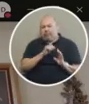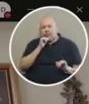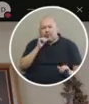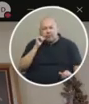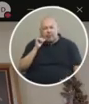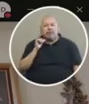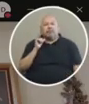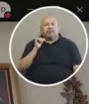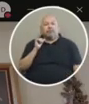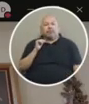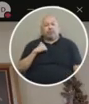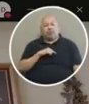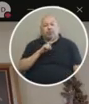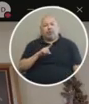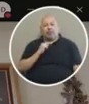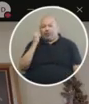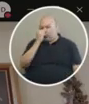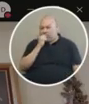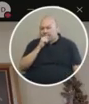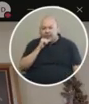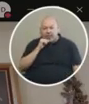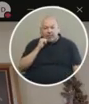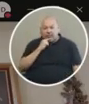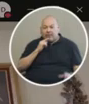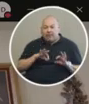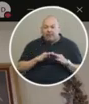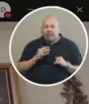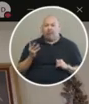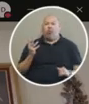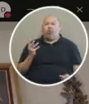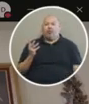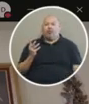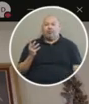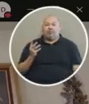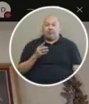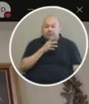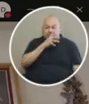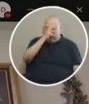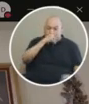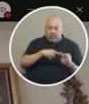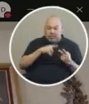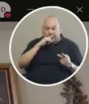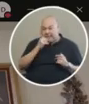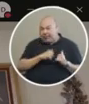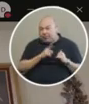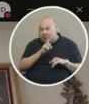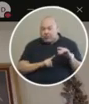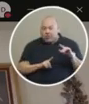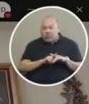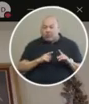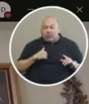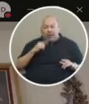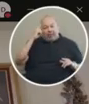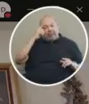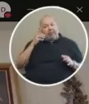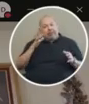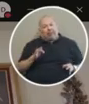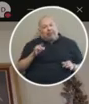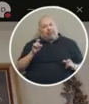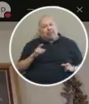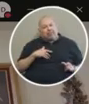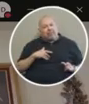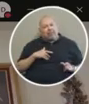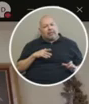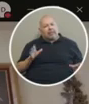yesterday, we went to Target and a family of 4, the parents and the kids, everybody showed up. So I think we definitely need to